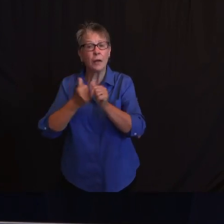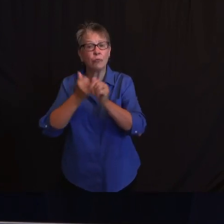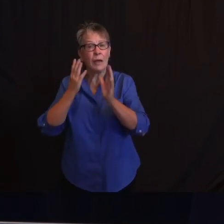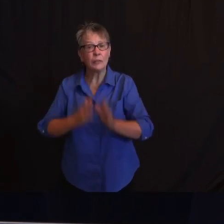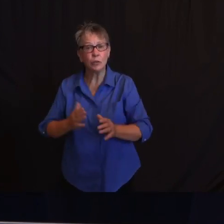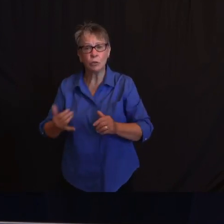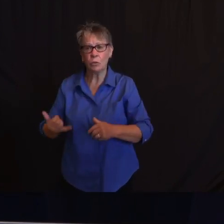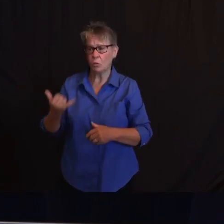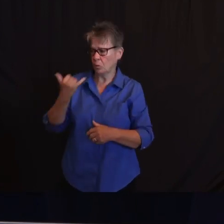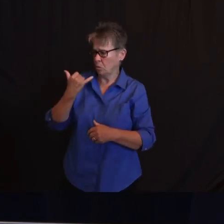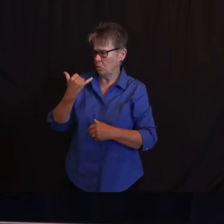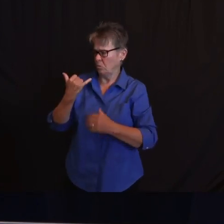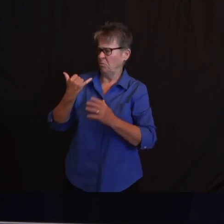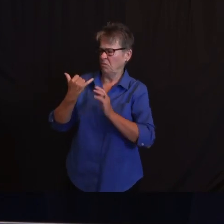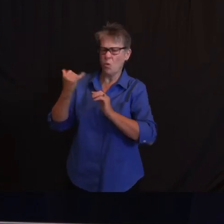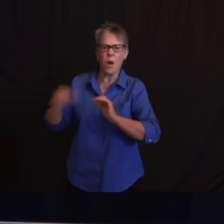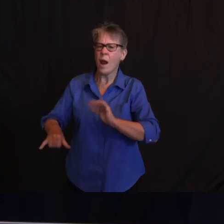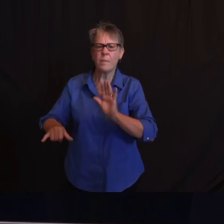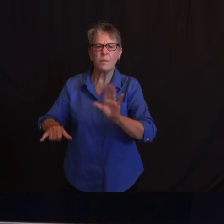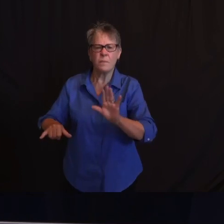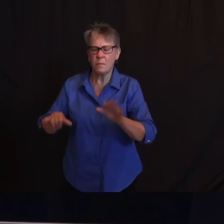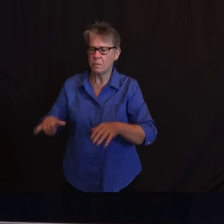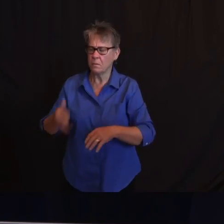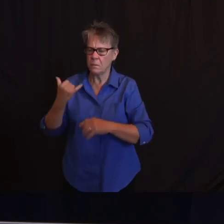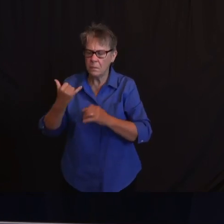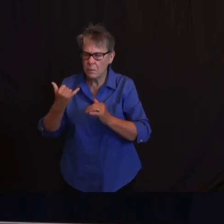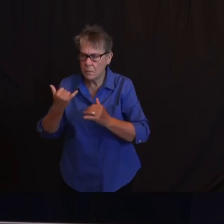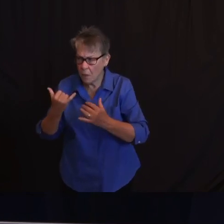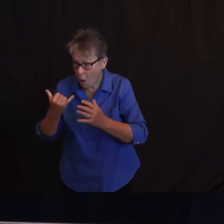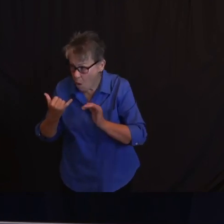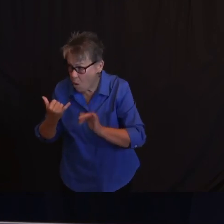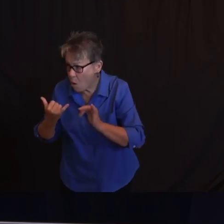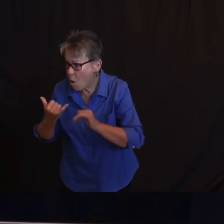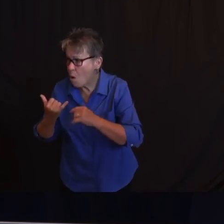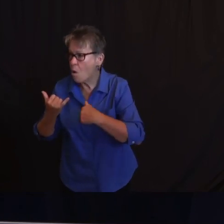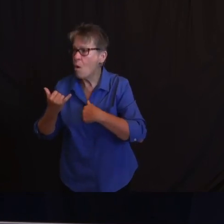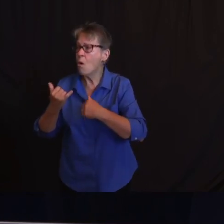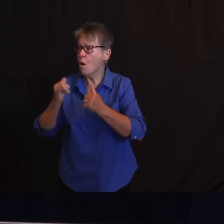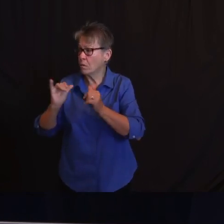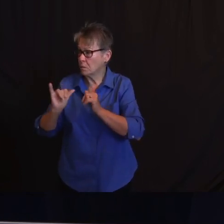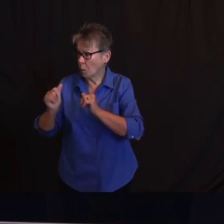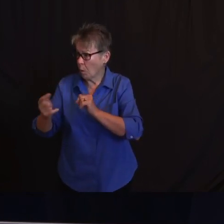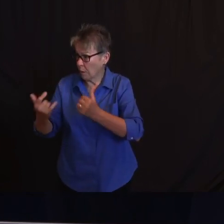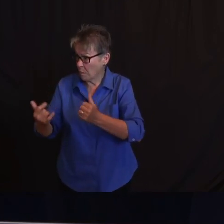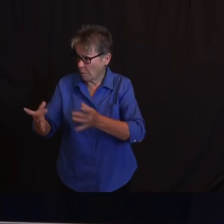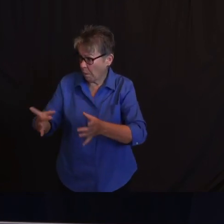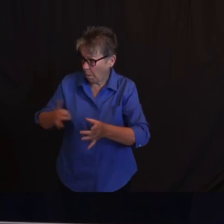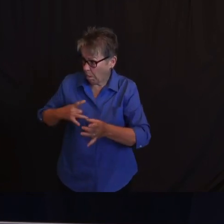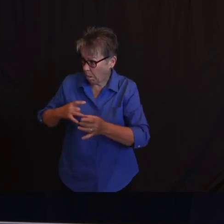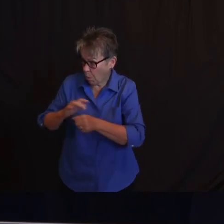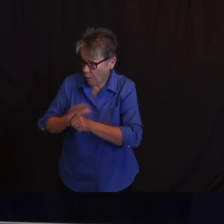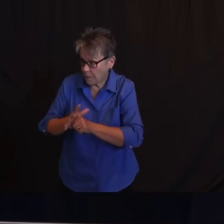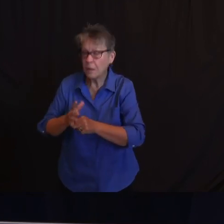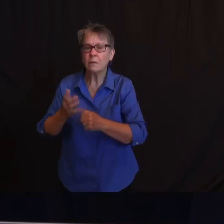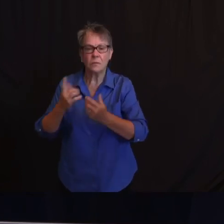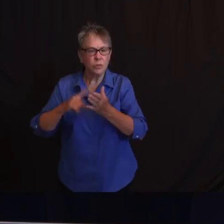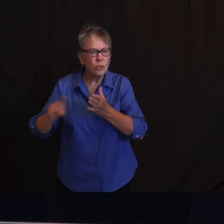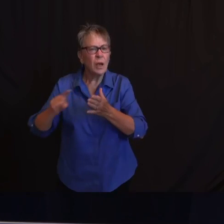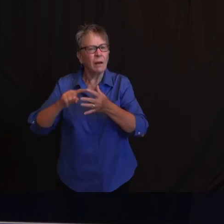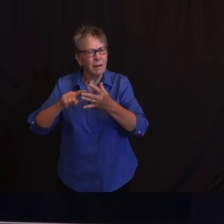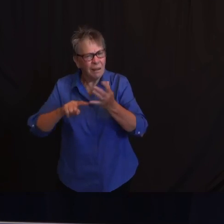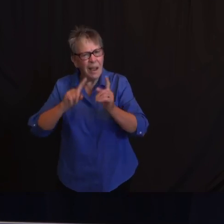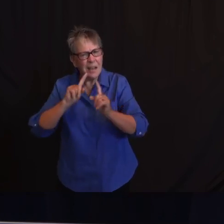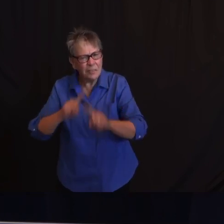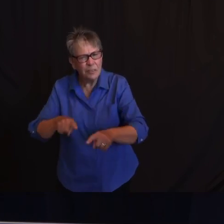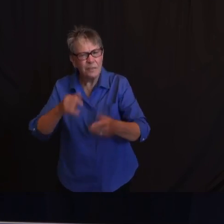country, as the governor shared, the testing capacity infrastructure is being stressed. Turnaround of test